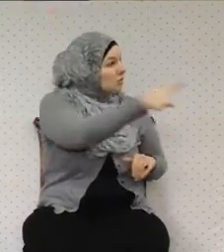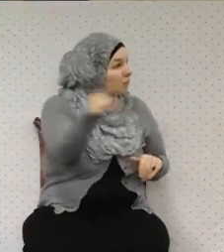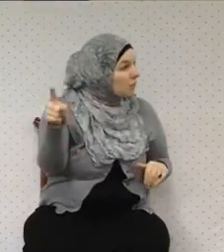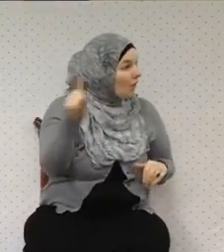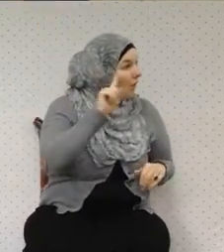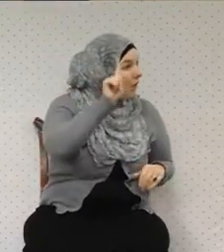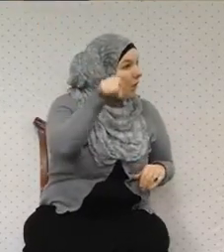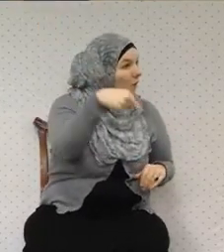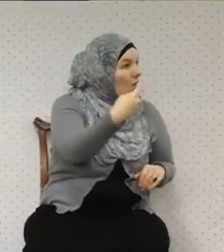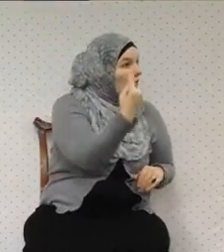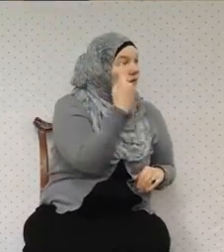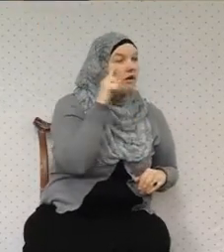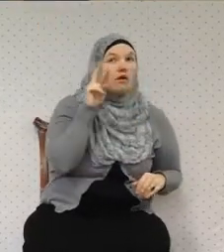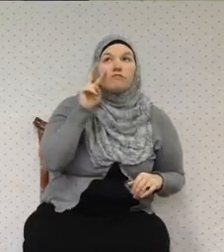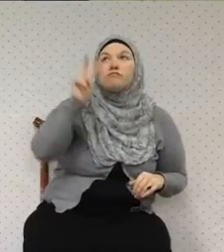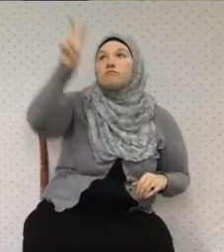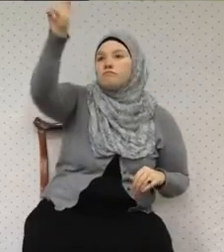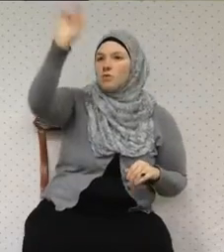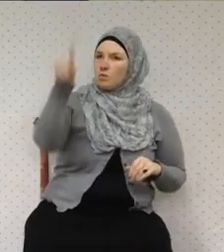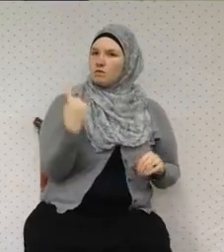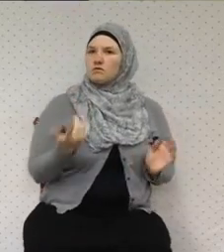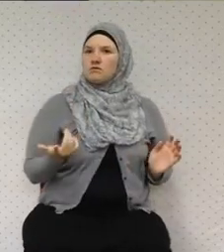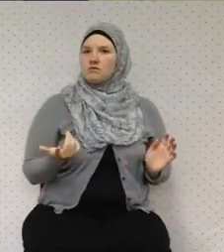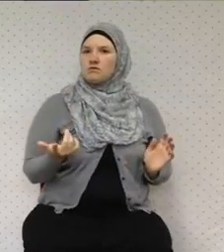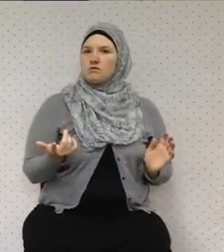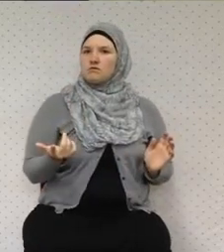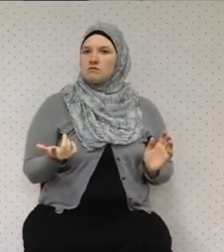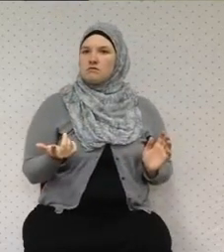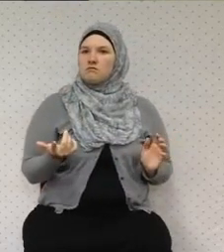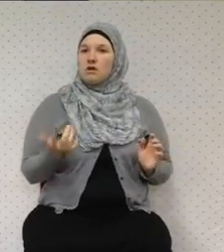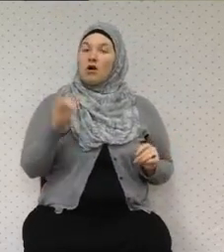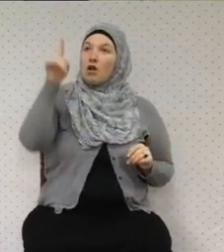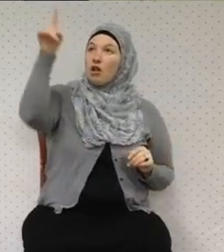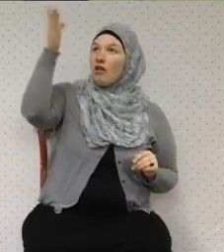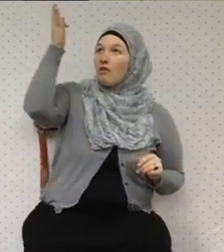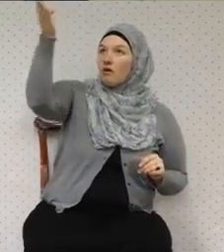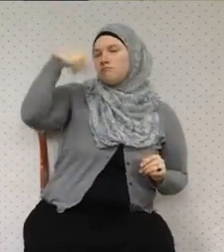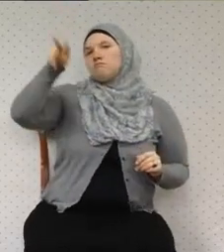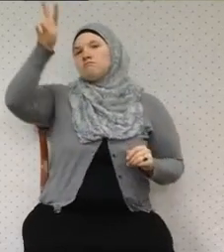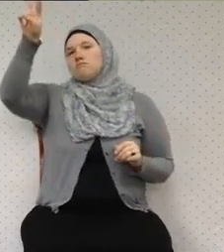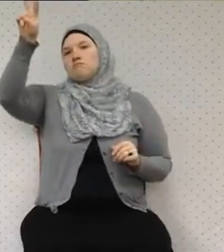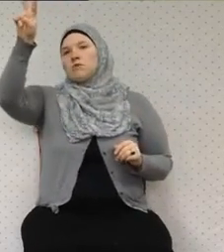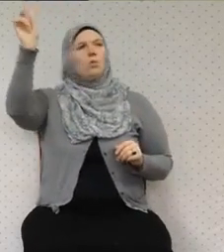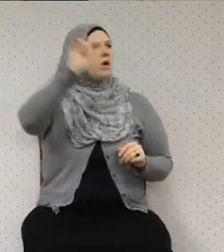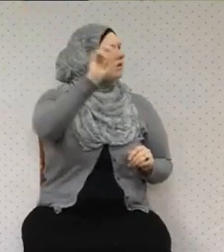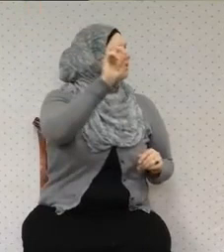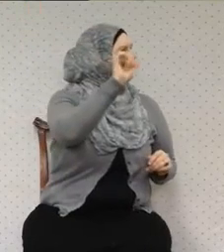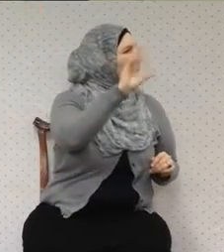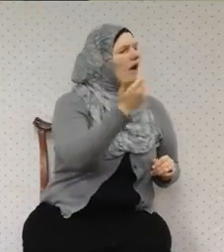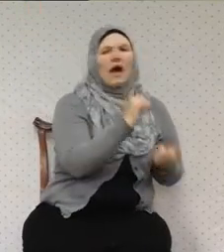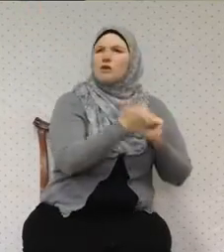to only look where Allah might be. How do we know where is